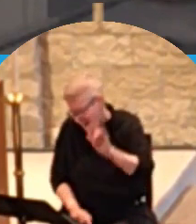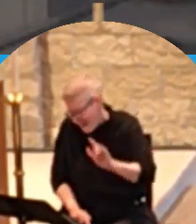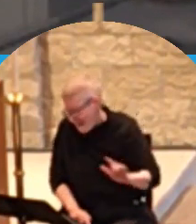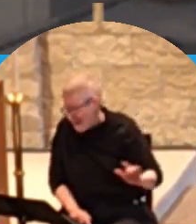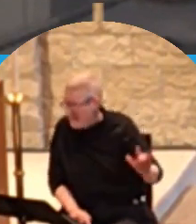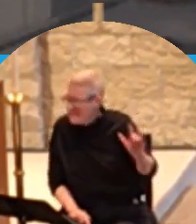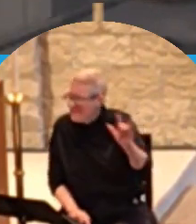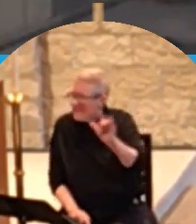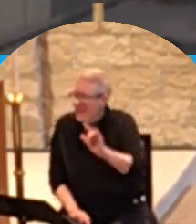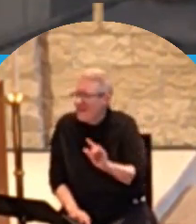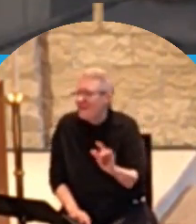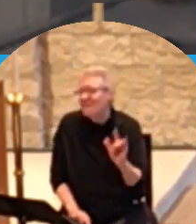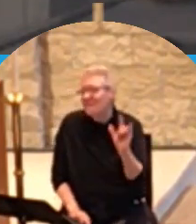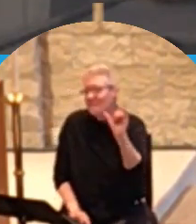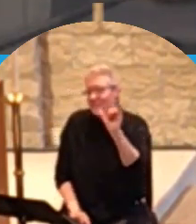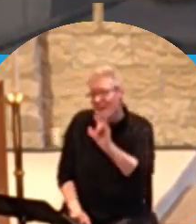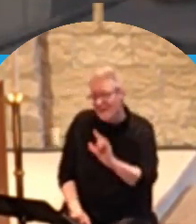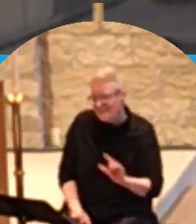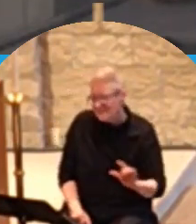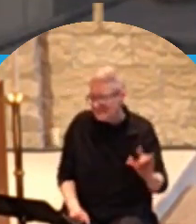Love, love, love.